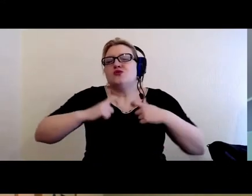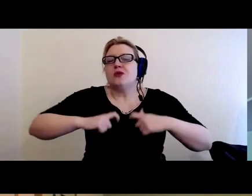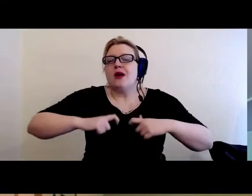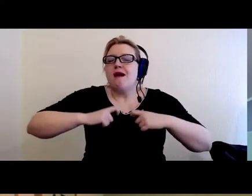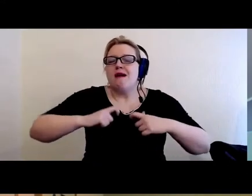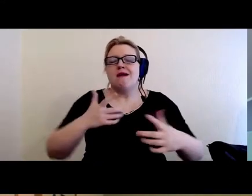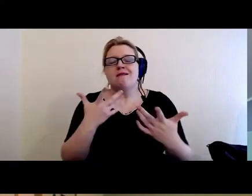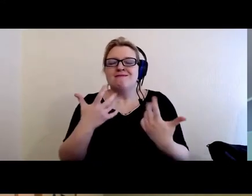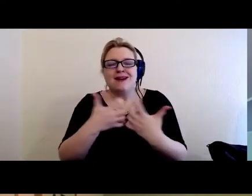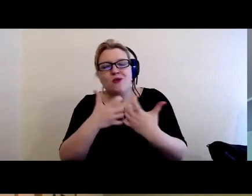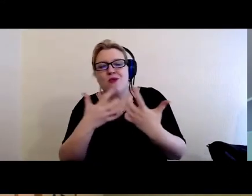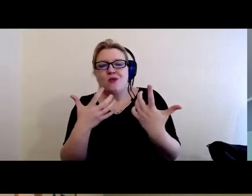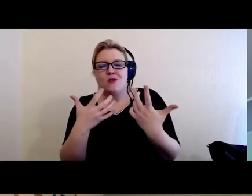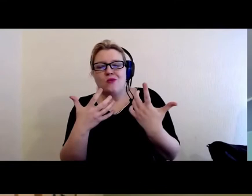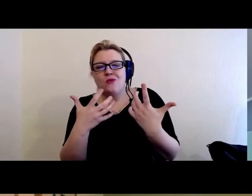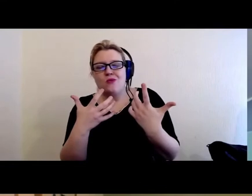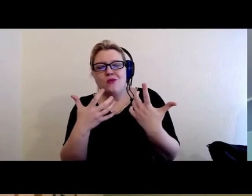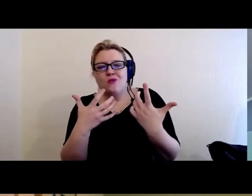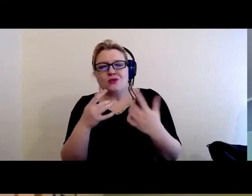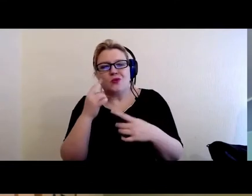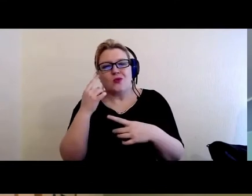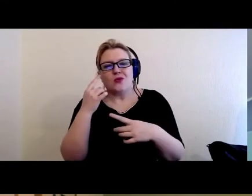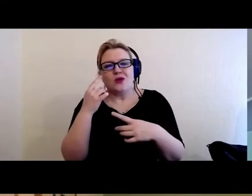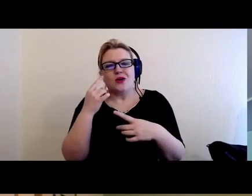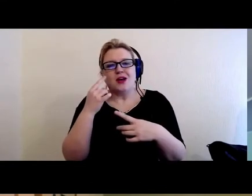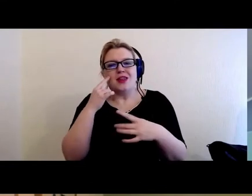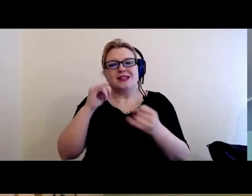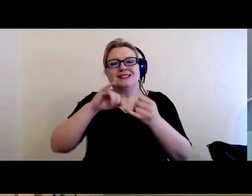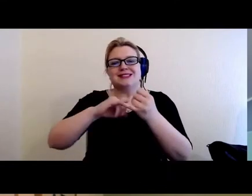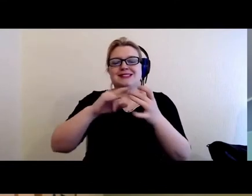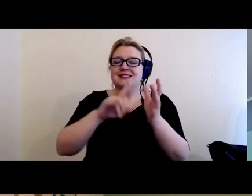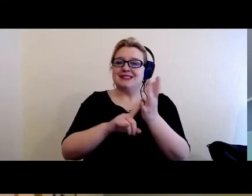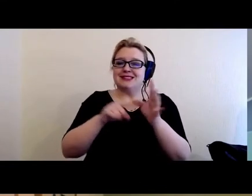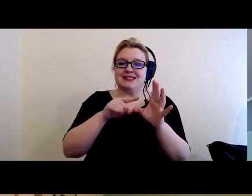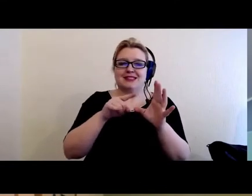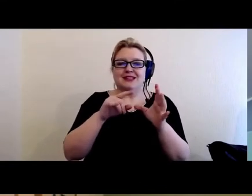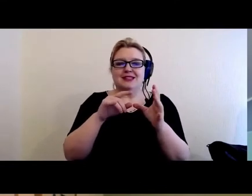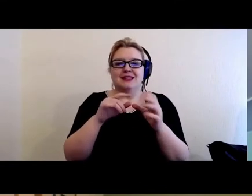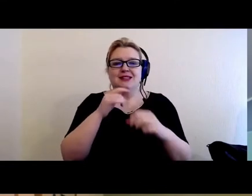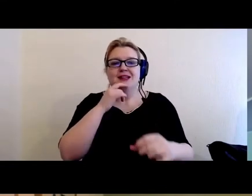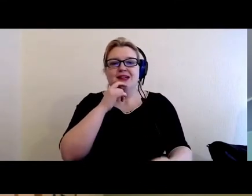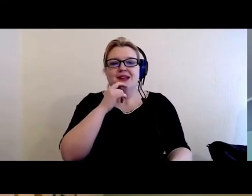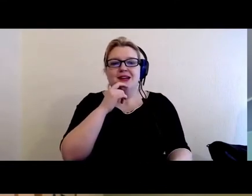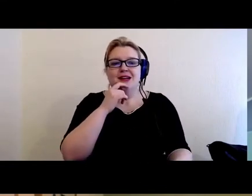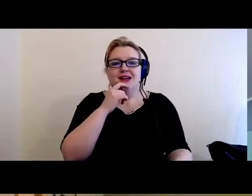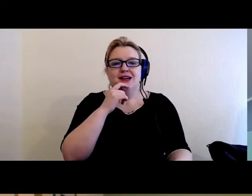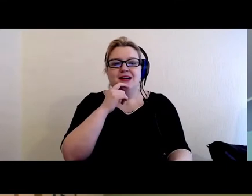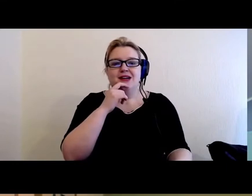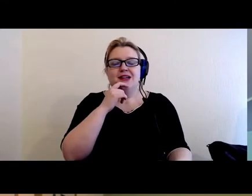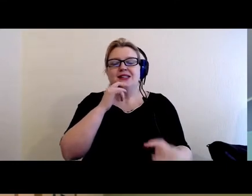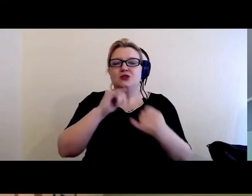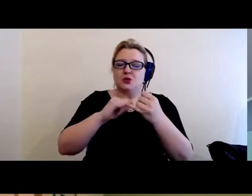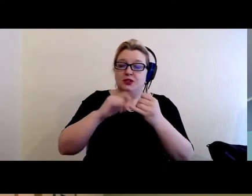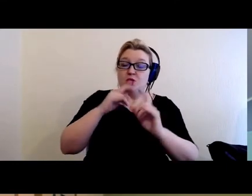happening. Sally, this is absolutely one for you, I think, as one of our resident social care experts. Yeah, great. Thanks, Anna, and thanks for the